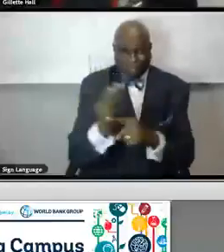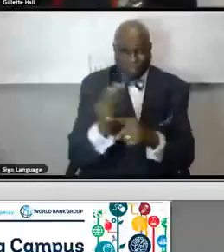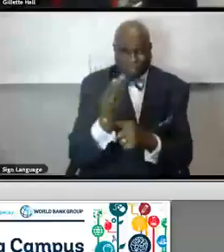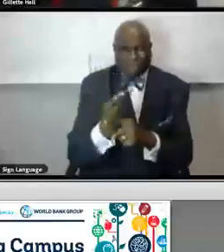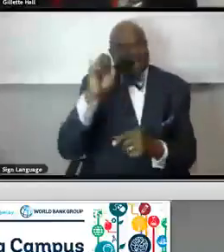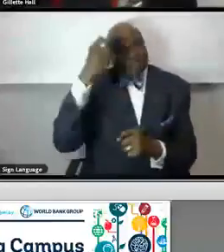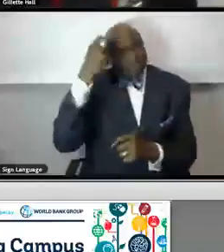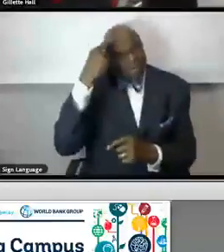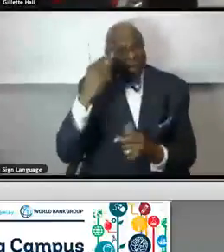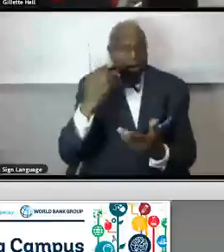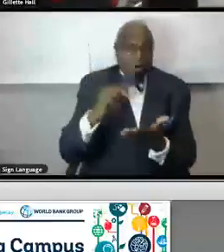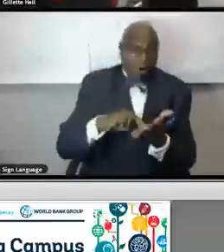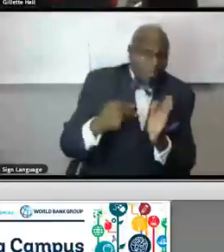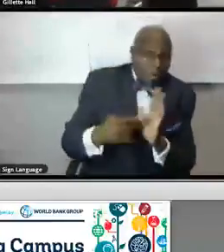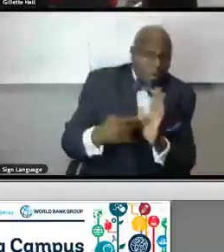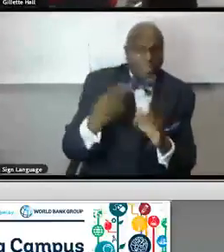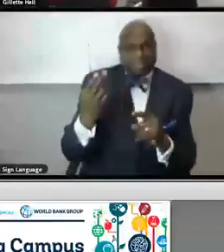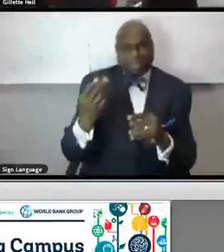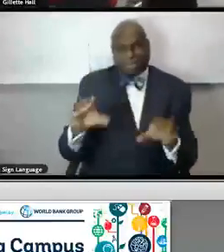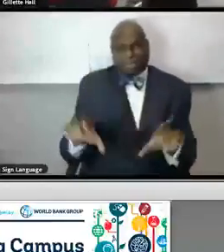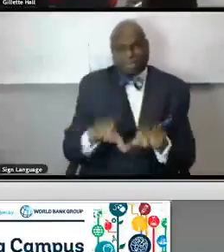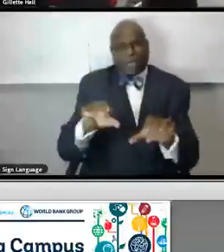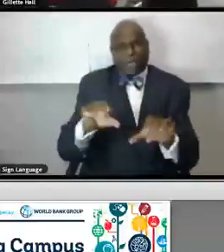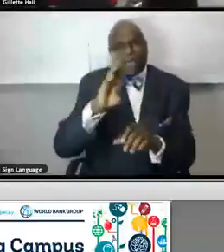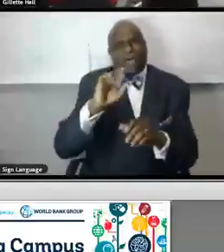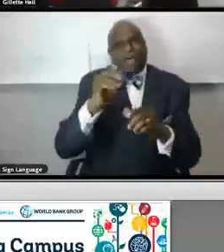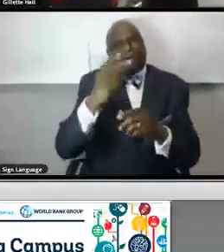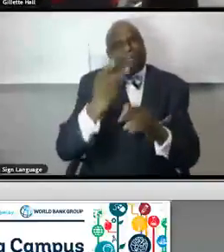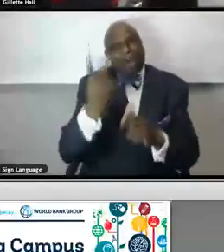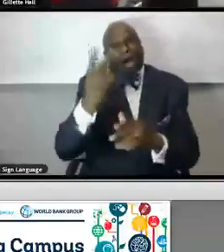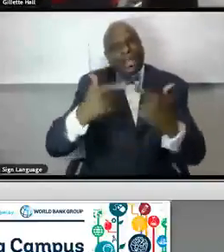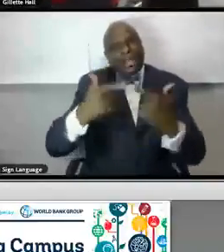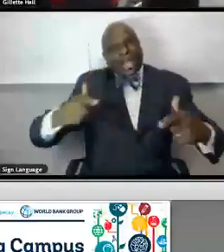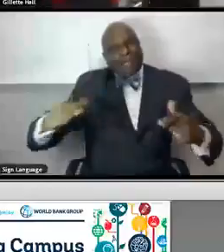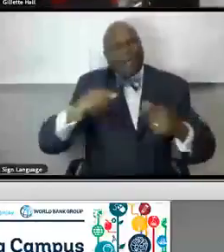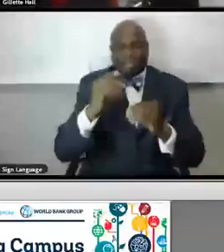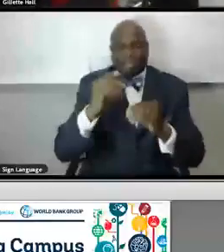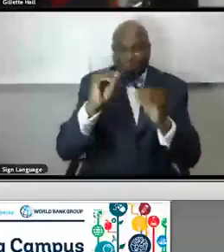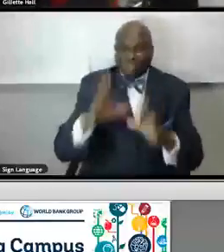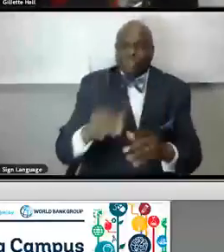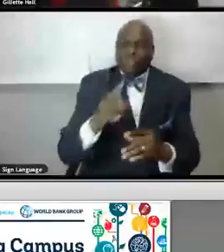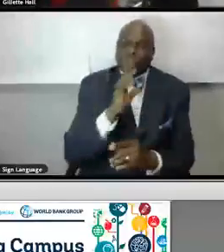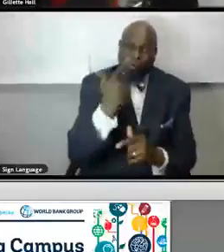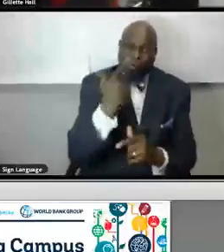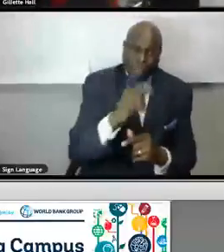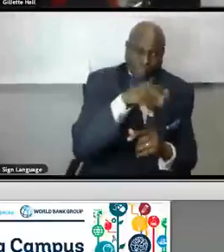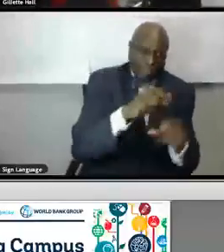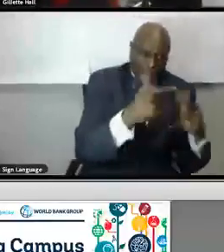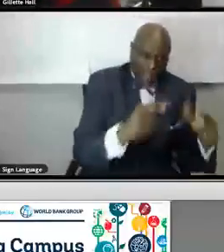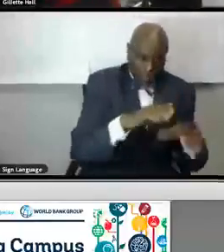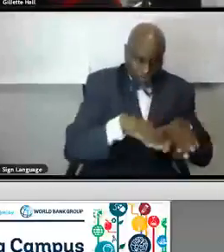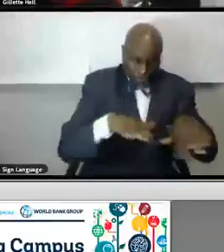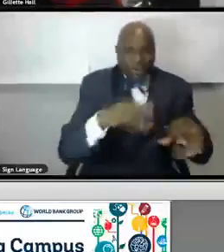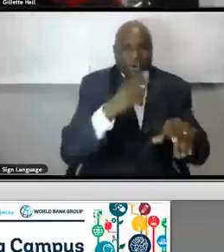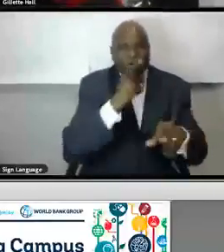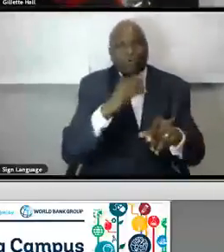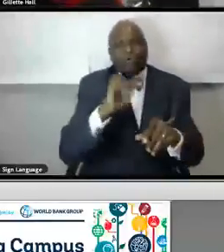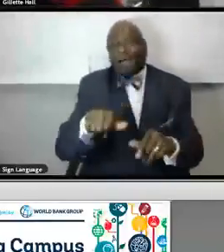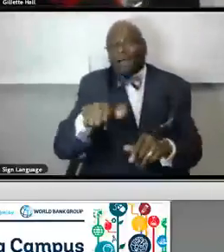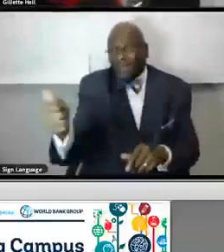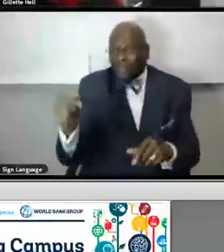very well-meaningly implemented bilingual education, but often they were teachers who spoke one indigenous language to children who spoke